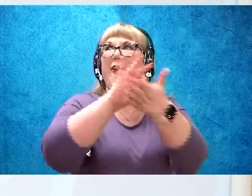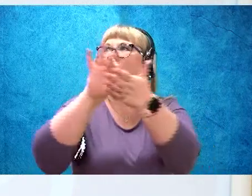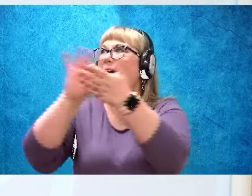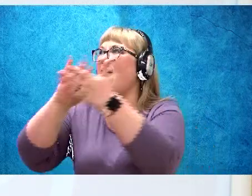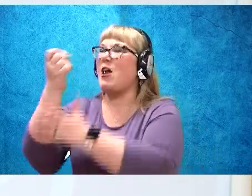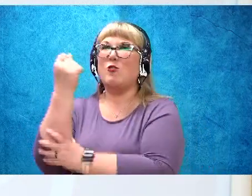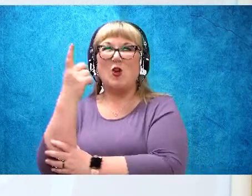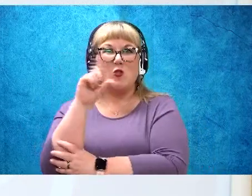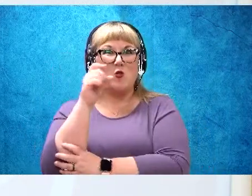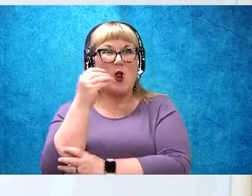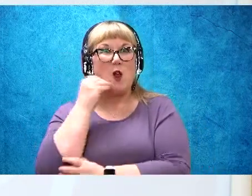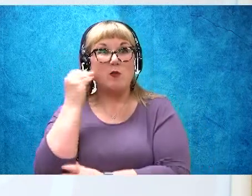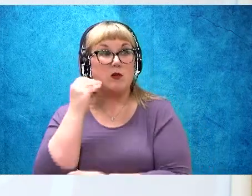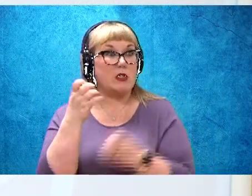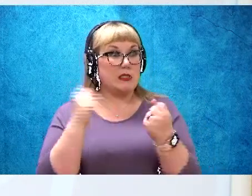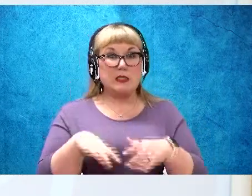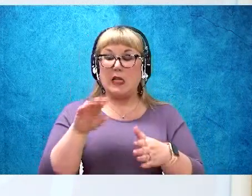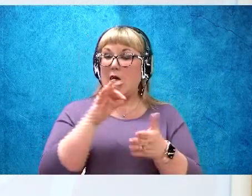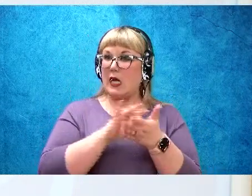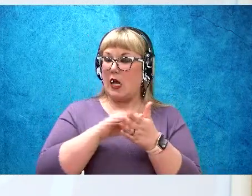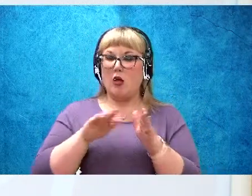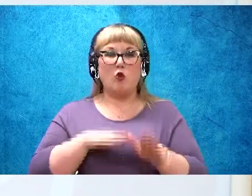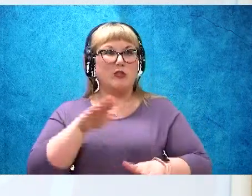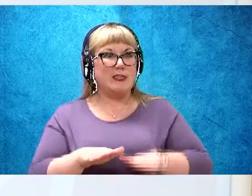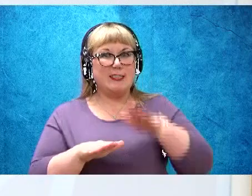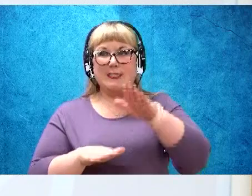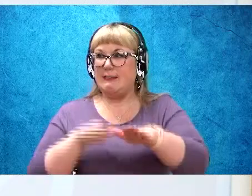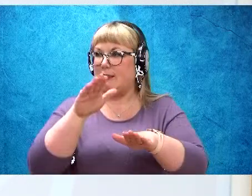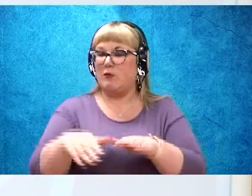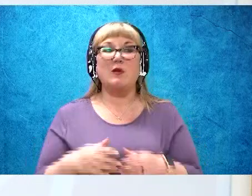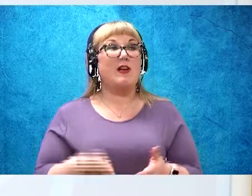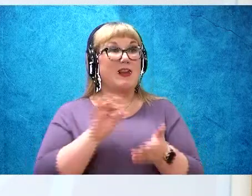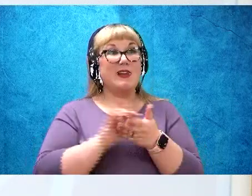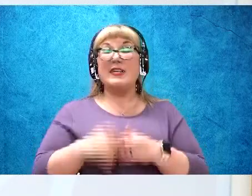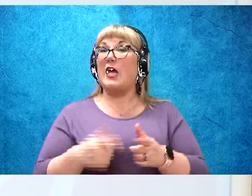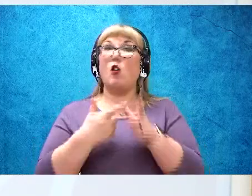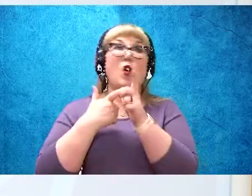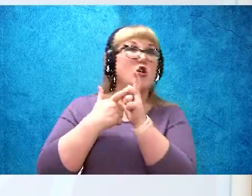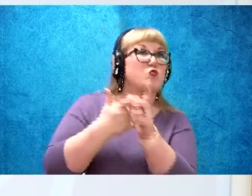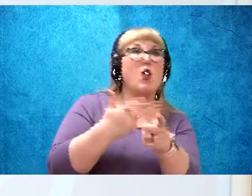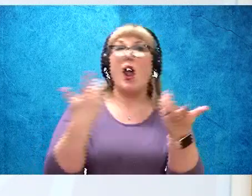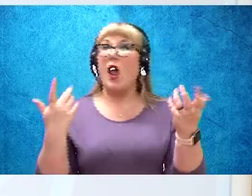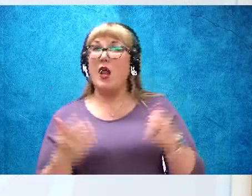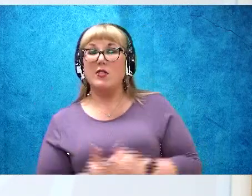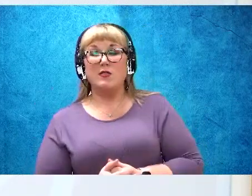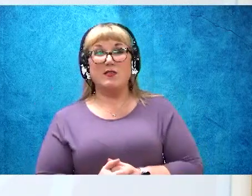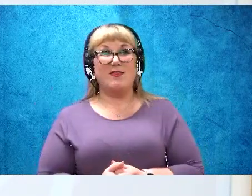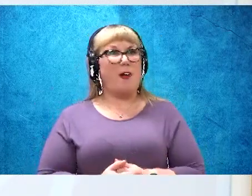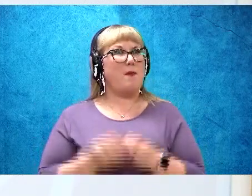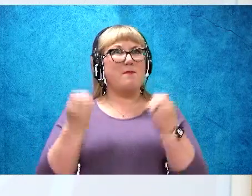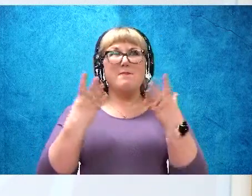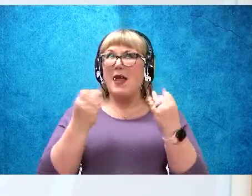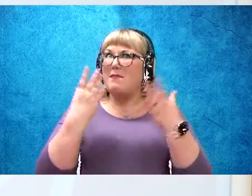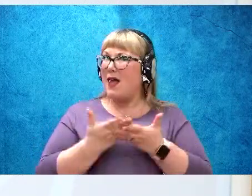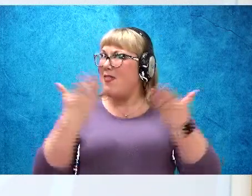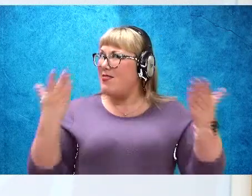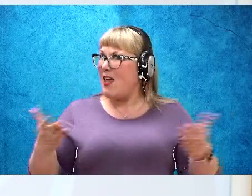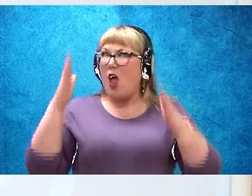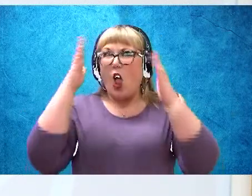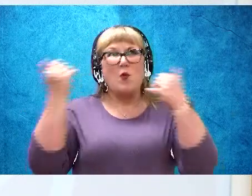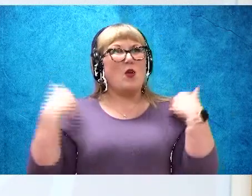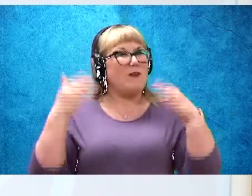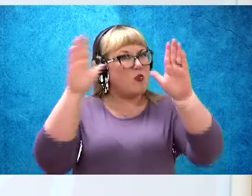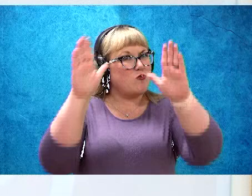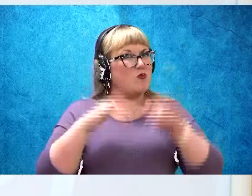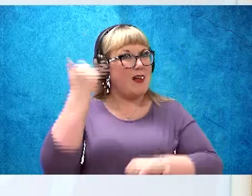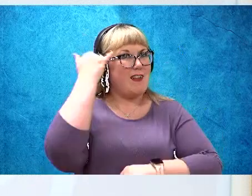home. You can count steps, you can count while you're running, all kinds of things. So I hope you have some great ideas of